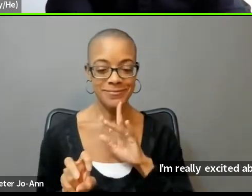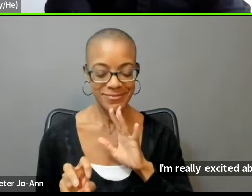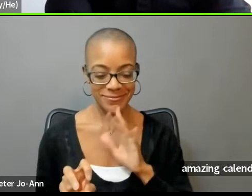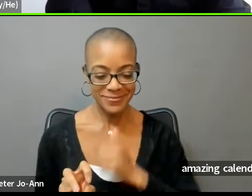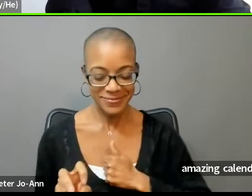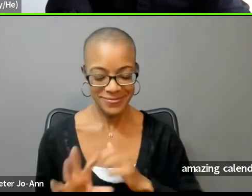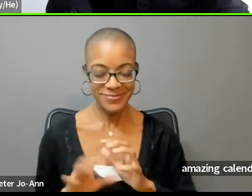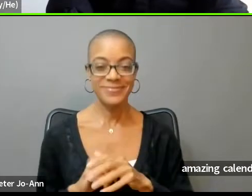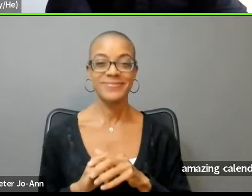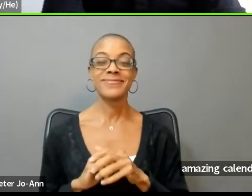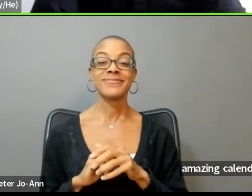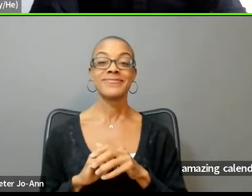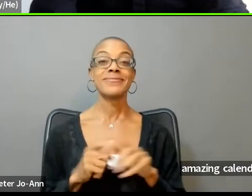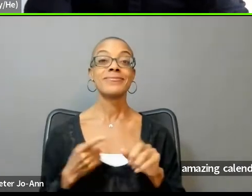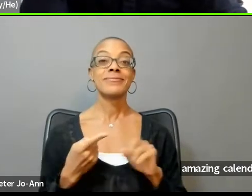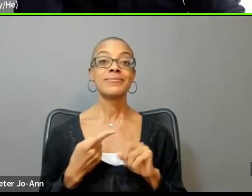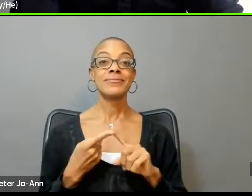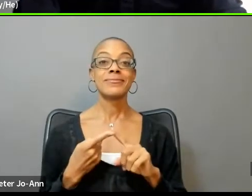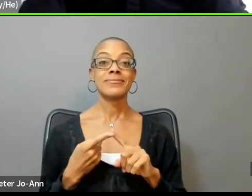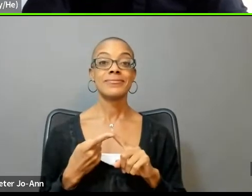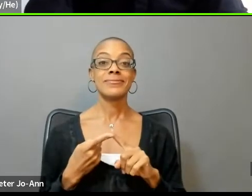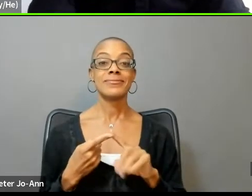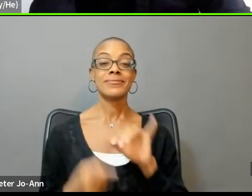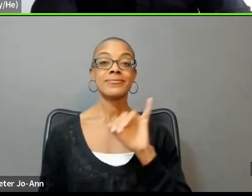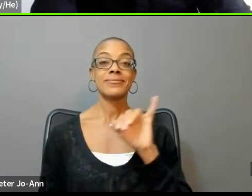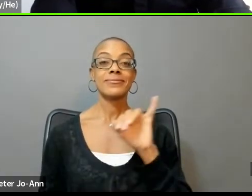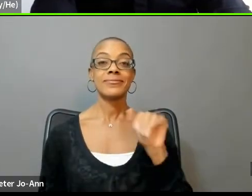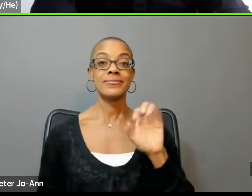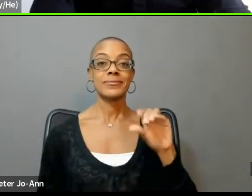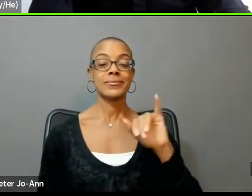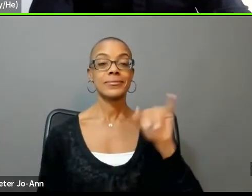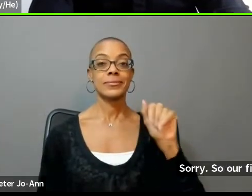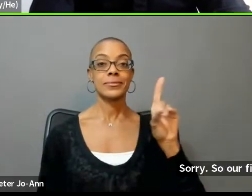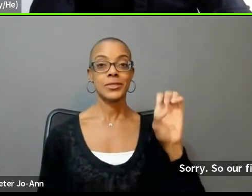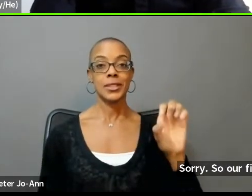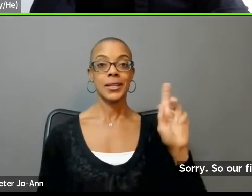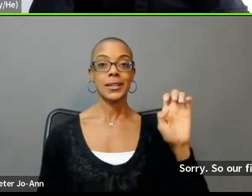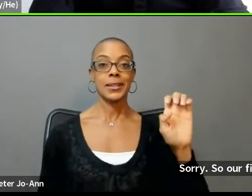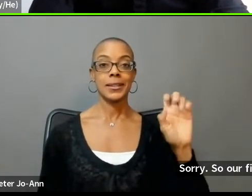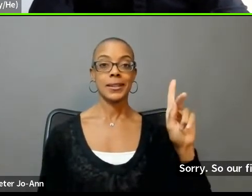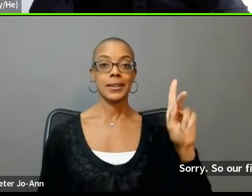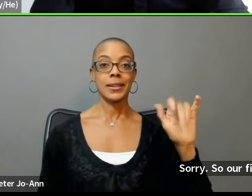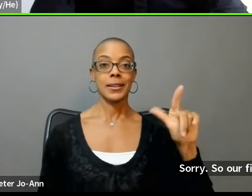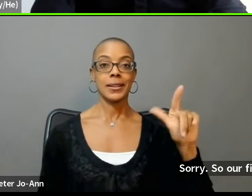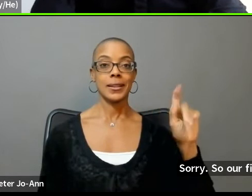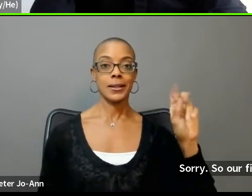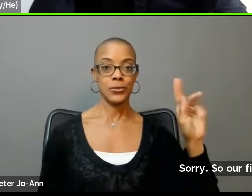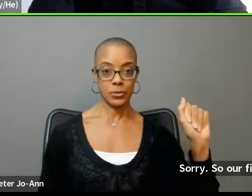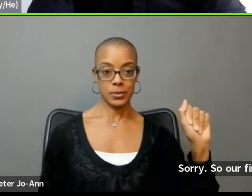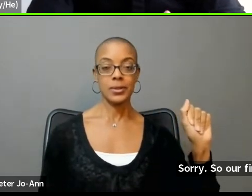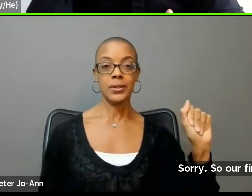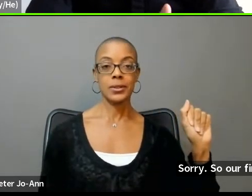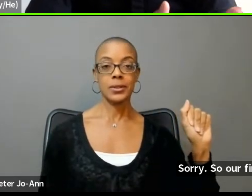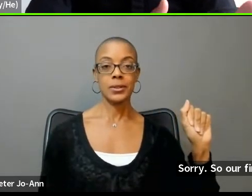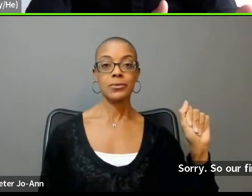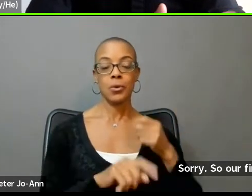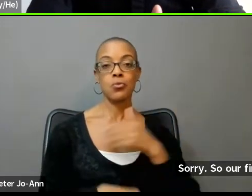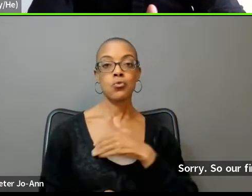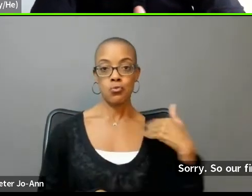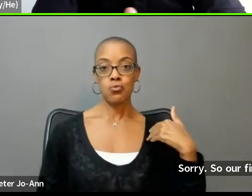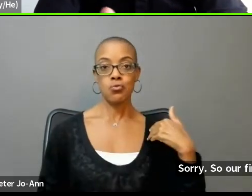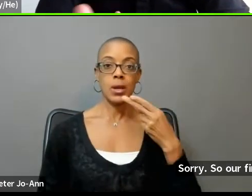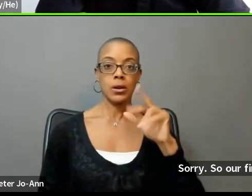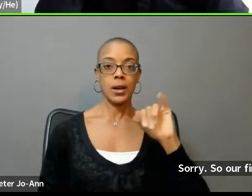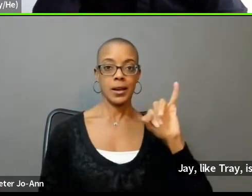So our first panelist is Jade Electra. Jade Electra is a Toronto-based out HIV queer